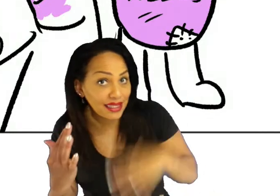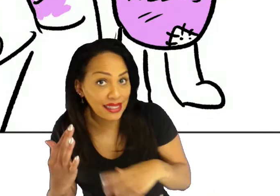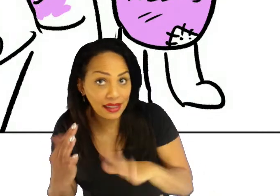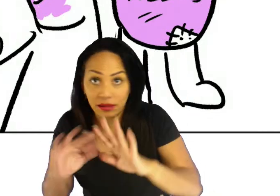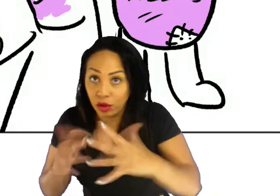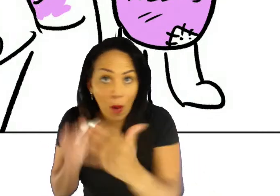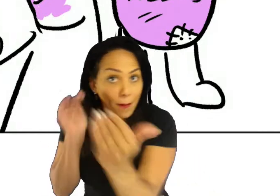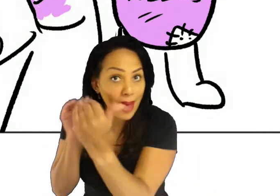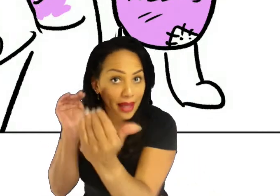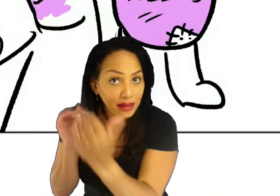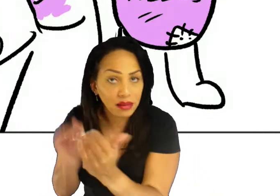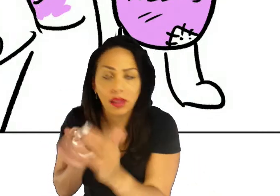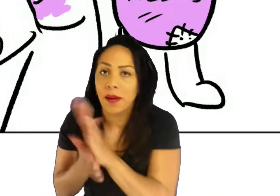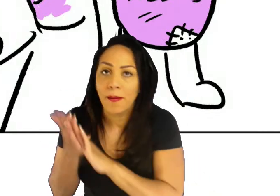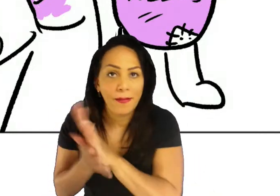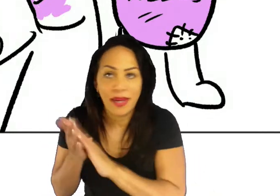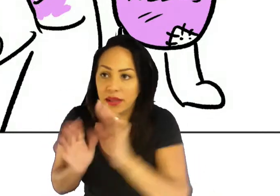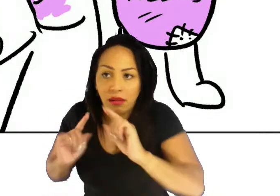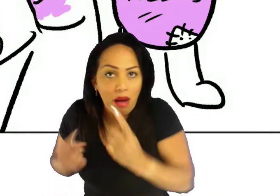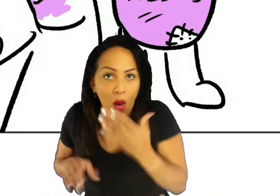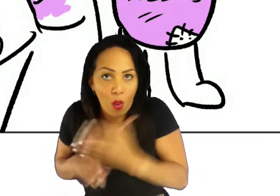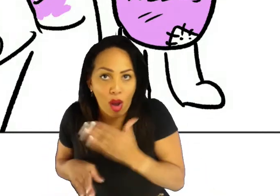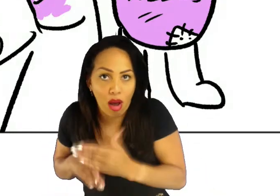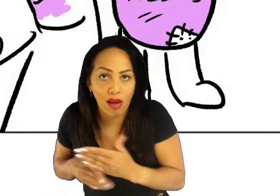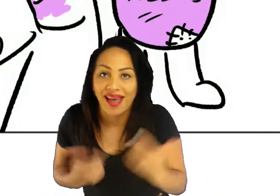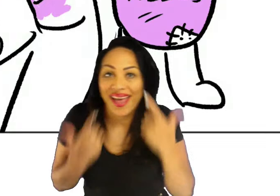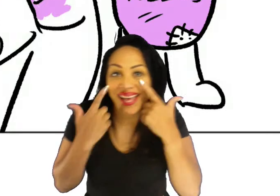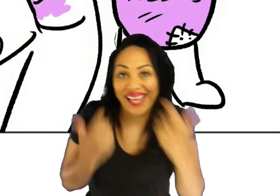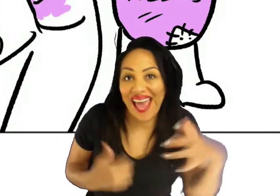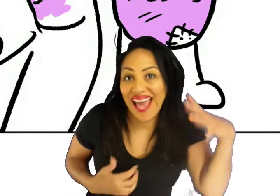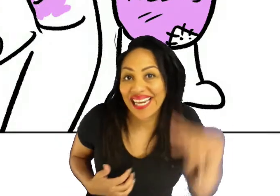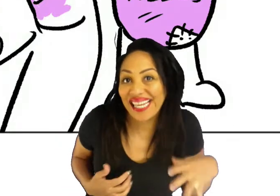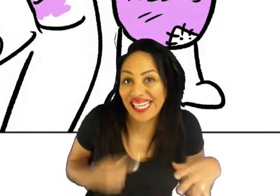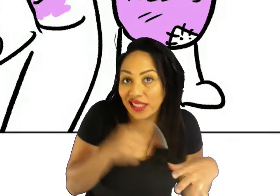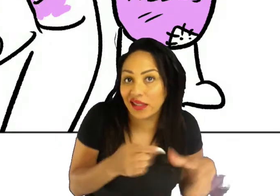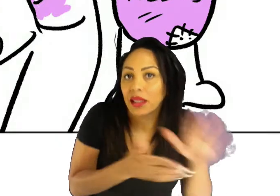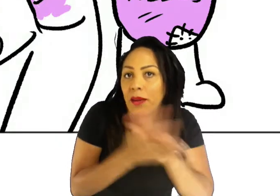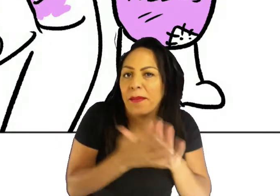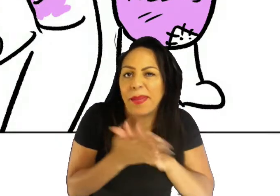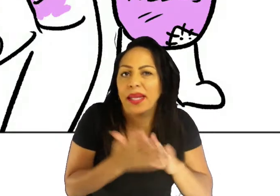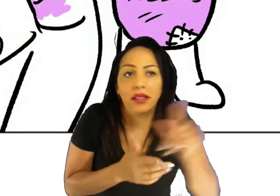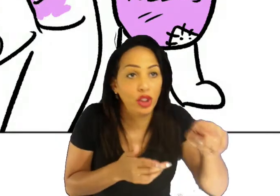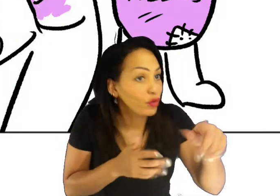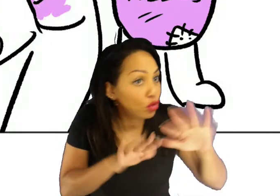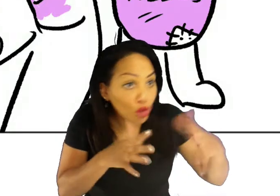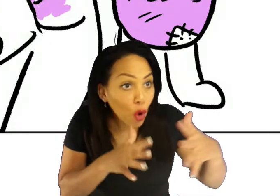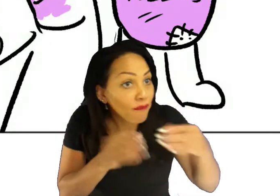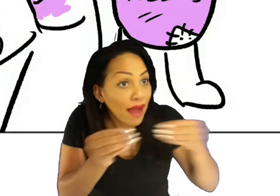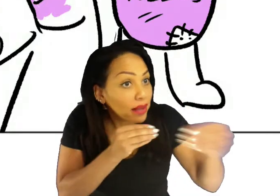need, you're just going to make their life a lot more uncomfortable for working.